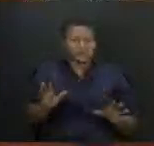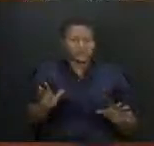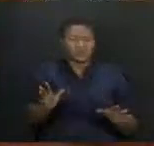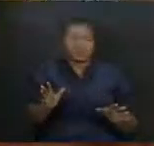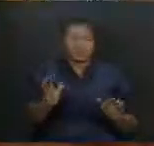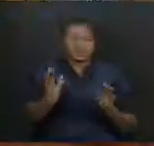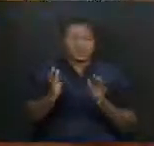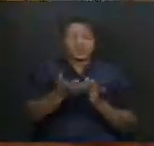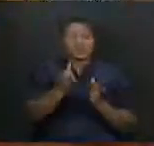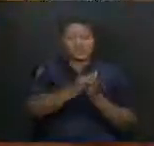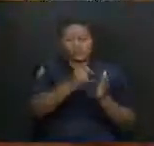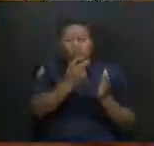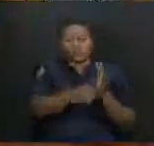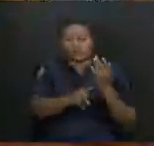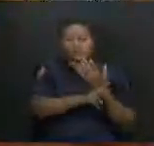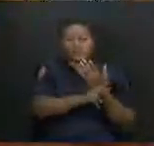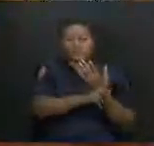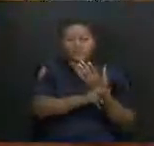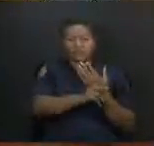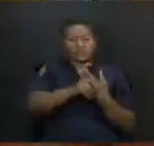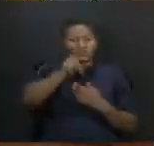Whip. Thank you very much. Yes.